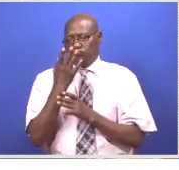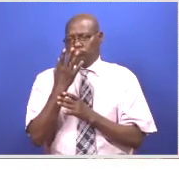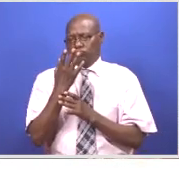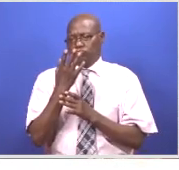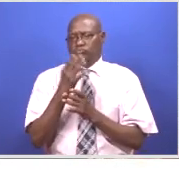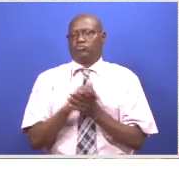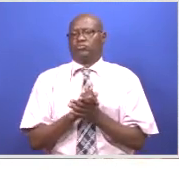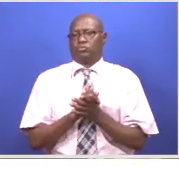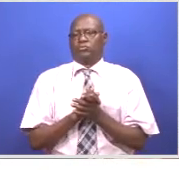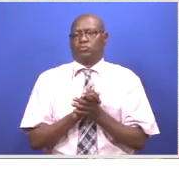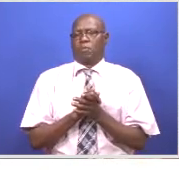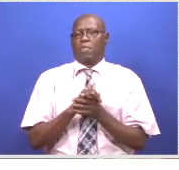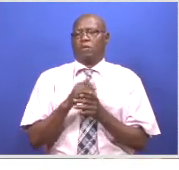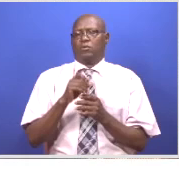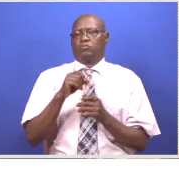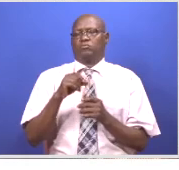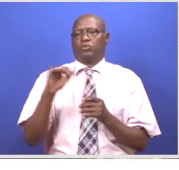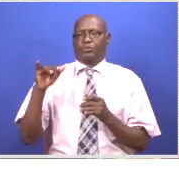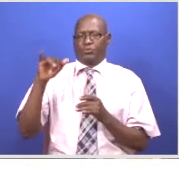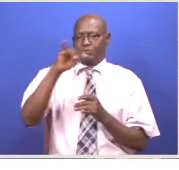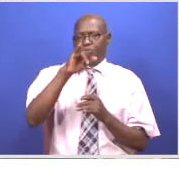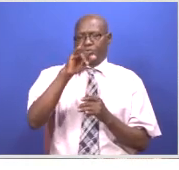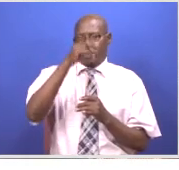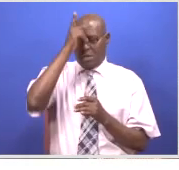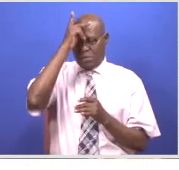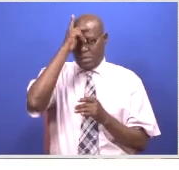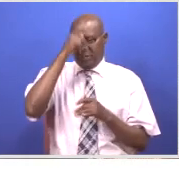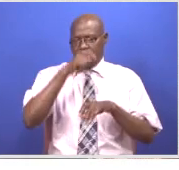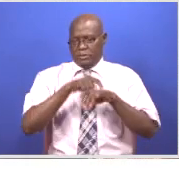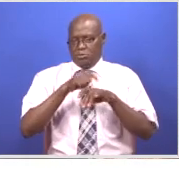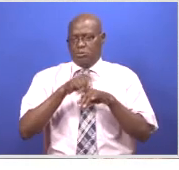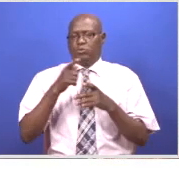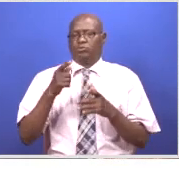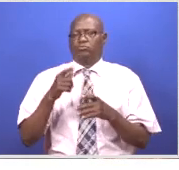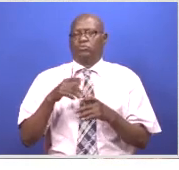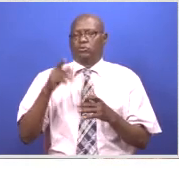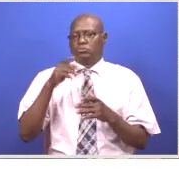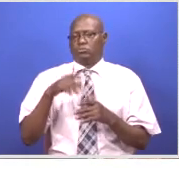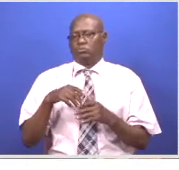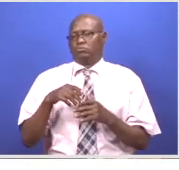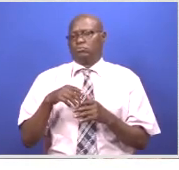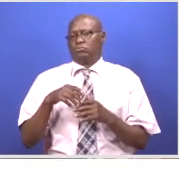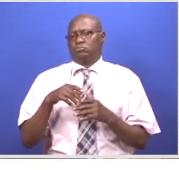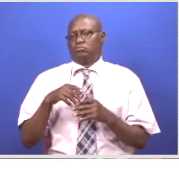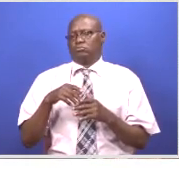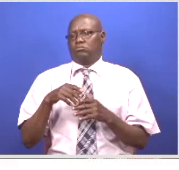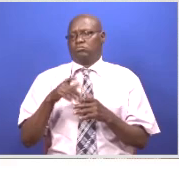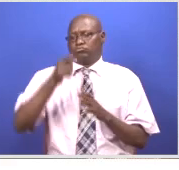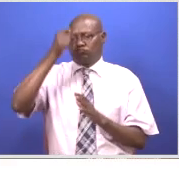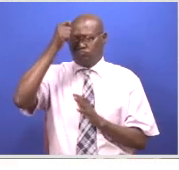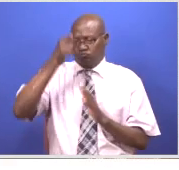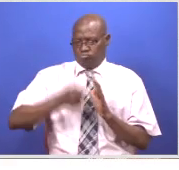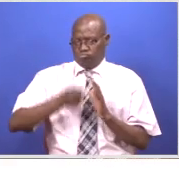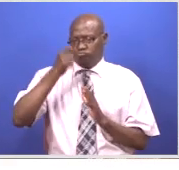Kakamega. Speaking at the Wilson Airport when he flagged off the maiden flight, Gachagua has said that this will open the economic